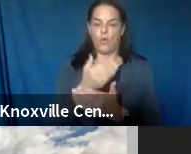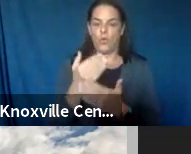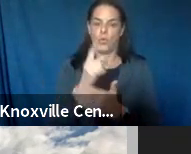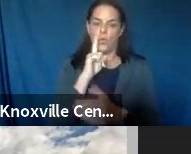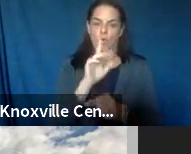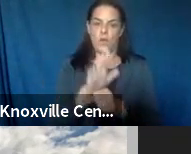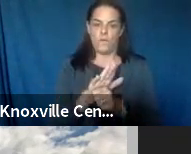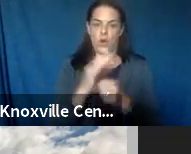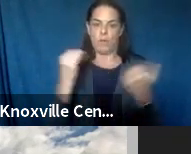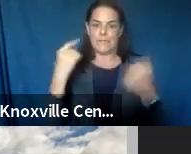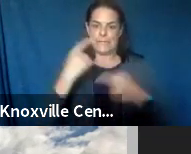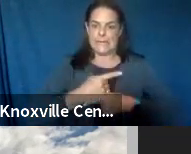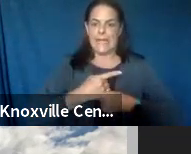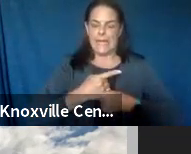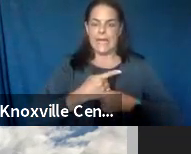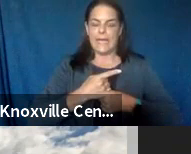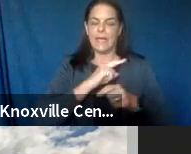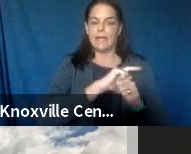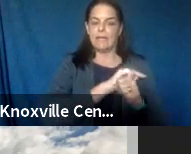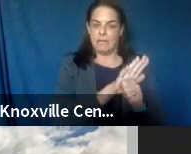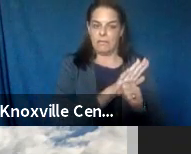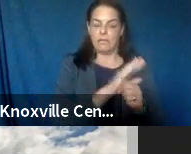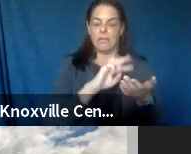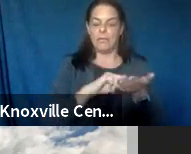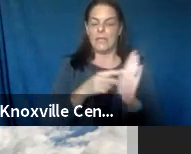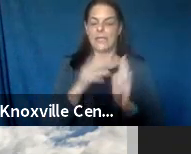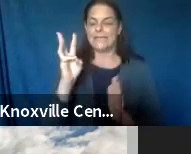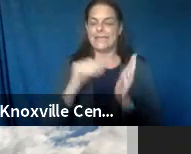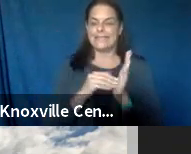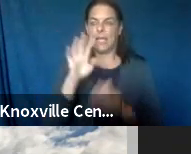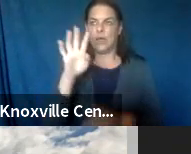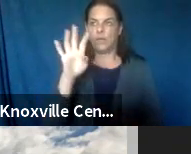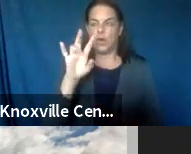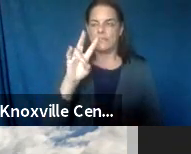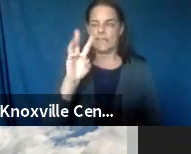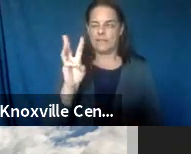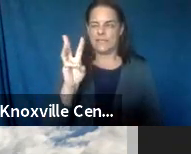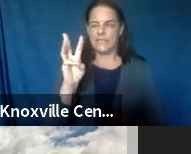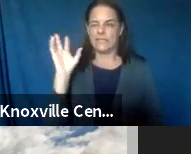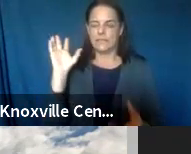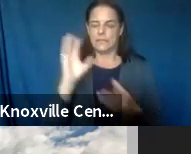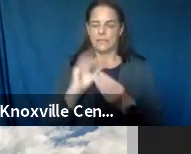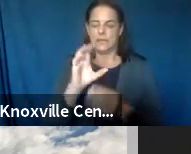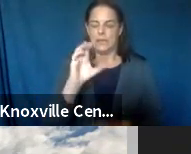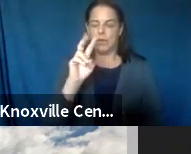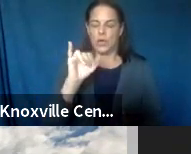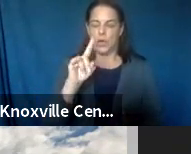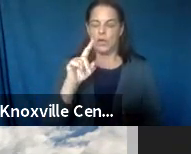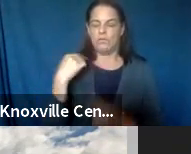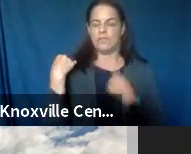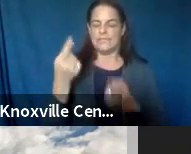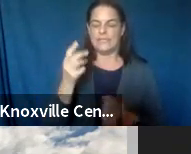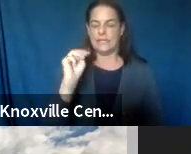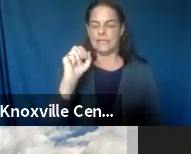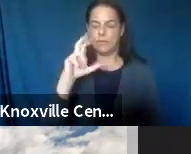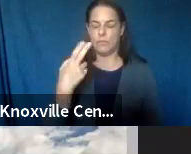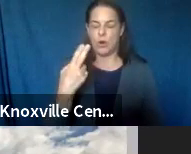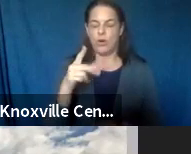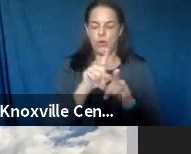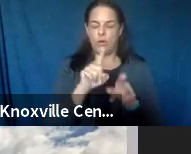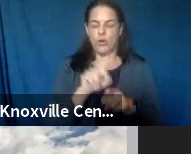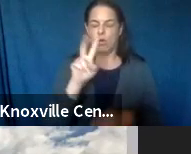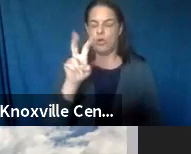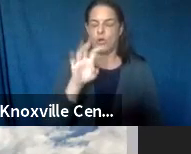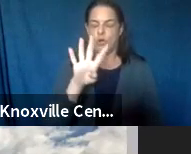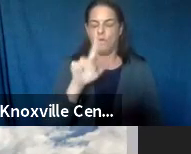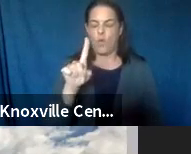cases today, giving us 6,746 confirmed cases of COVID since March. Additionally, we have